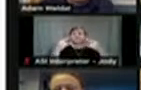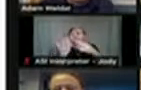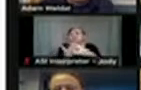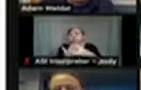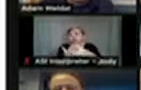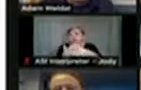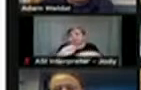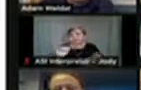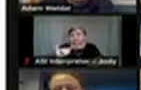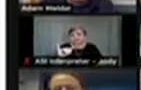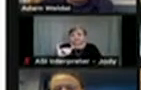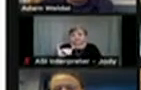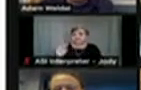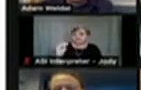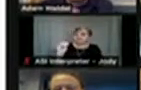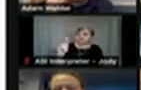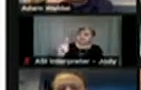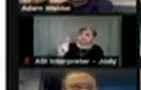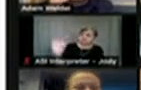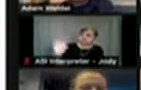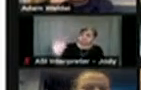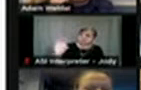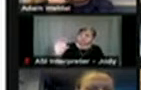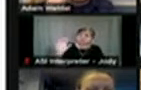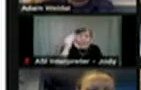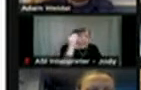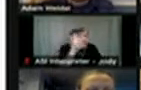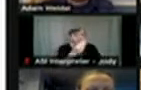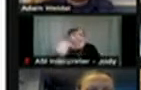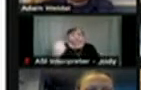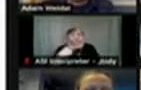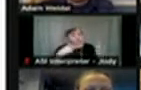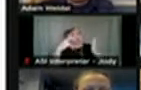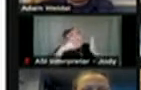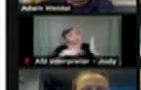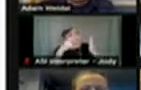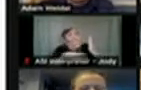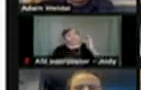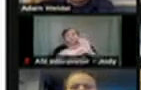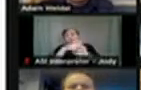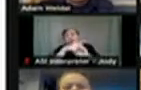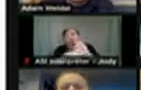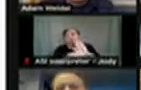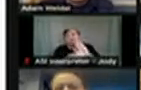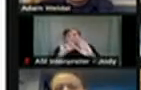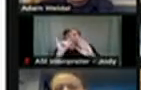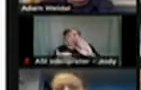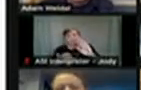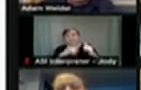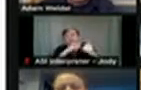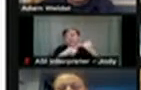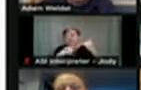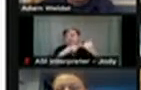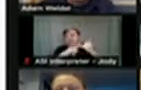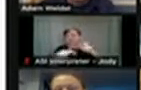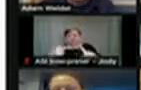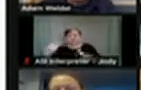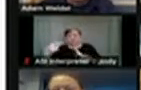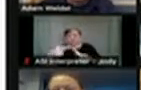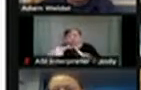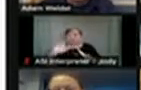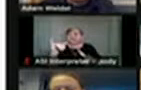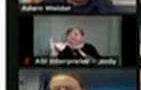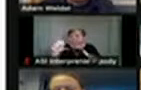actually just going through the policy within the last couple of days, and I saw that. And the last point, it was very general,